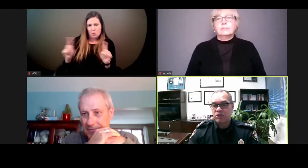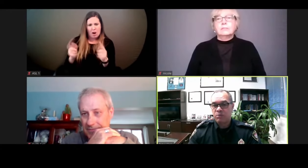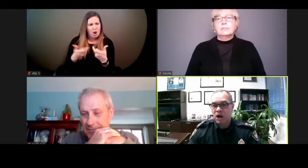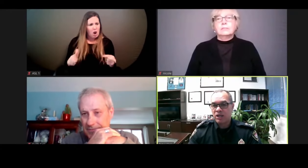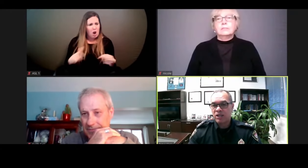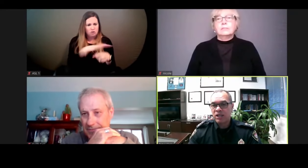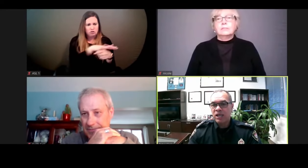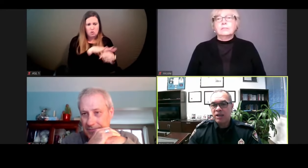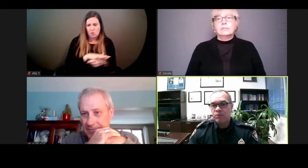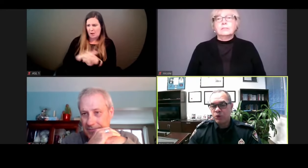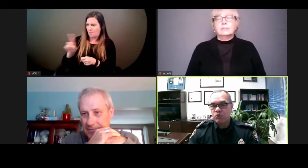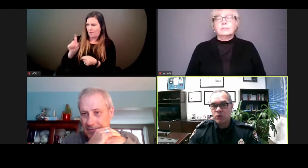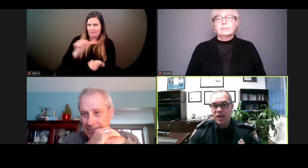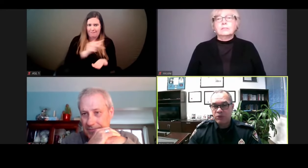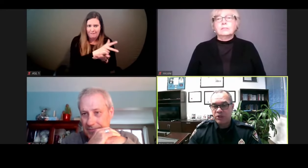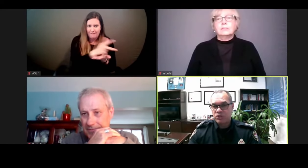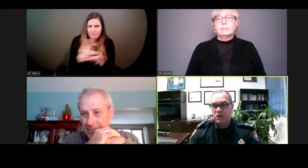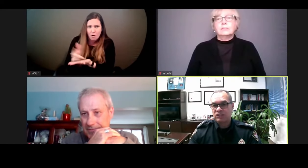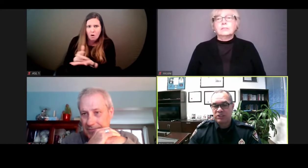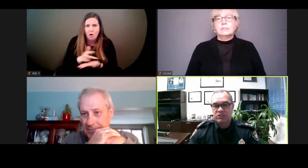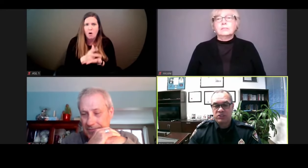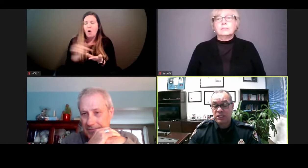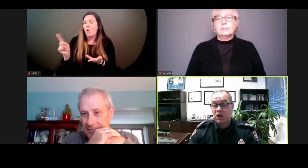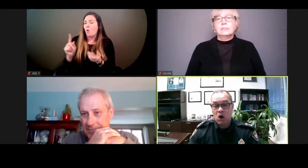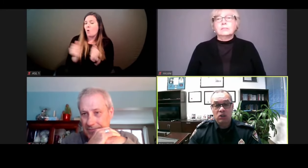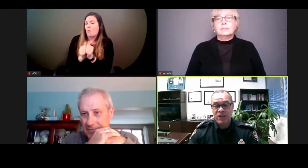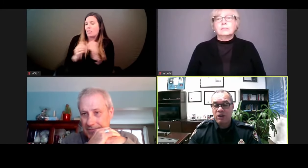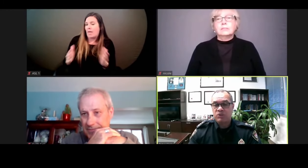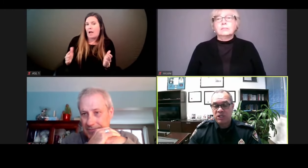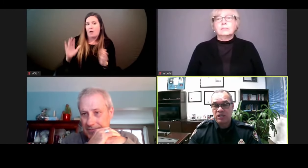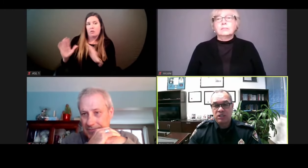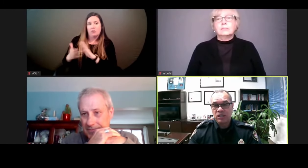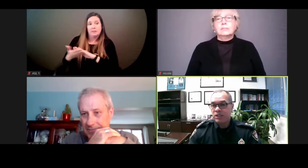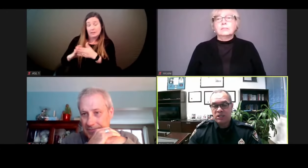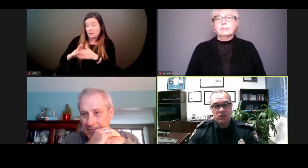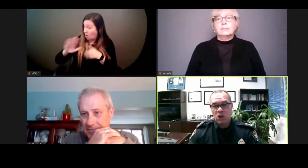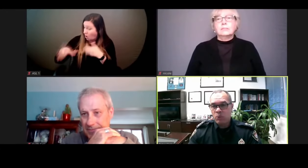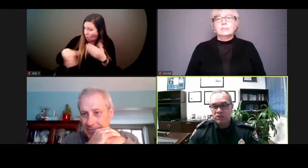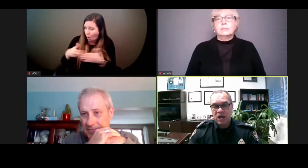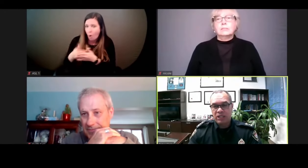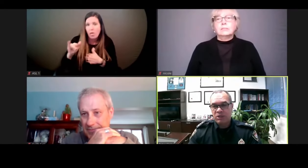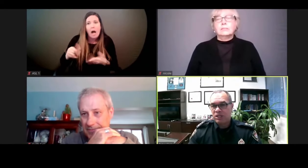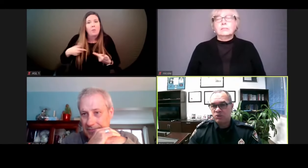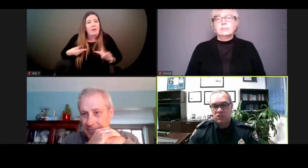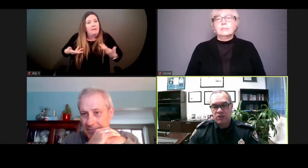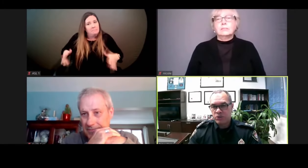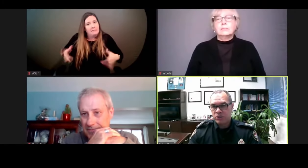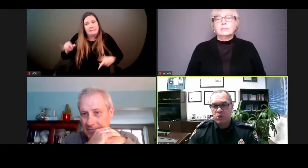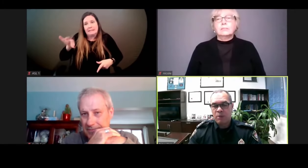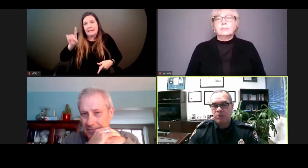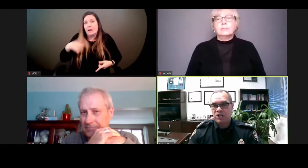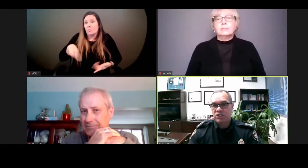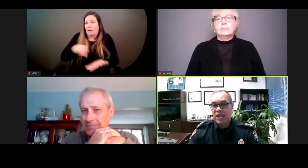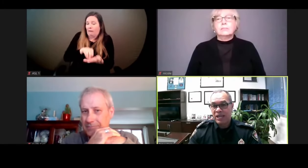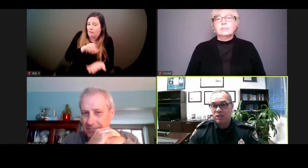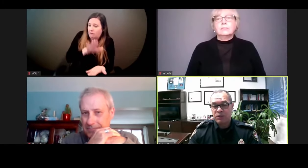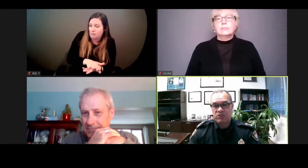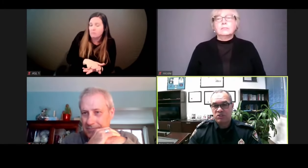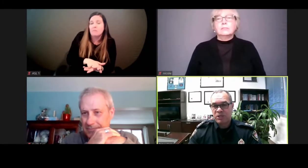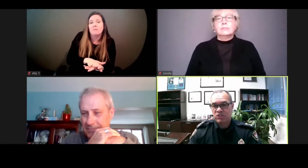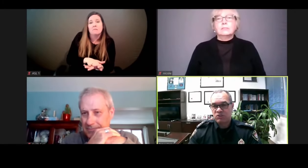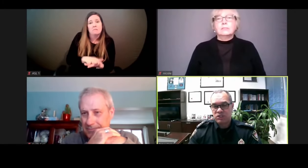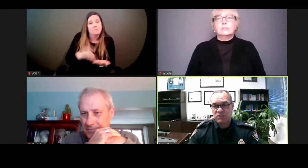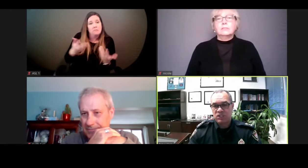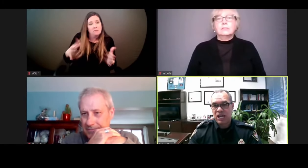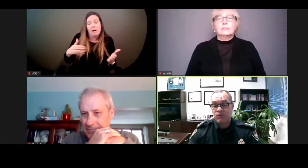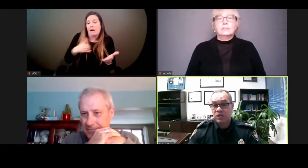them to park and move without their trucks into the city. All of that was done. It is all well documented. It was done through the cooperation and the